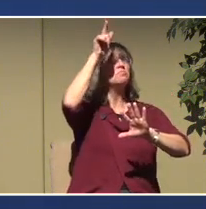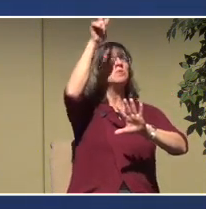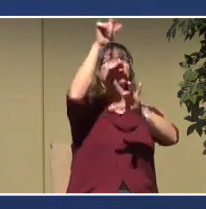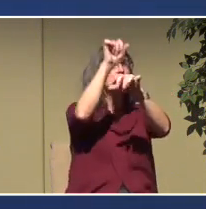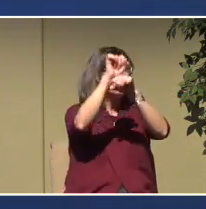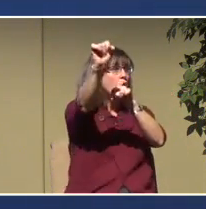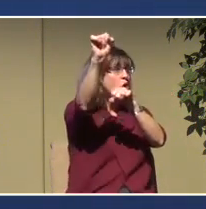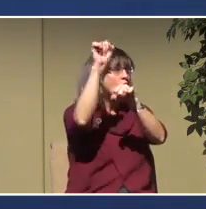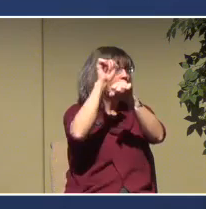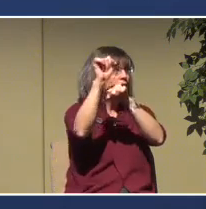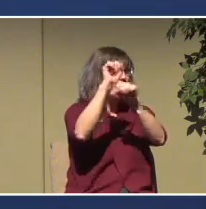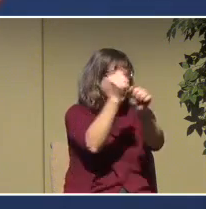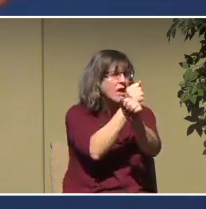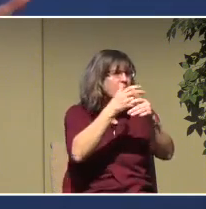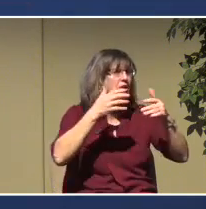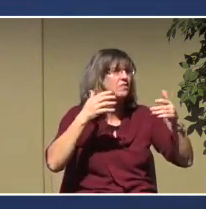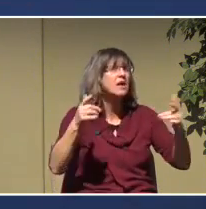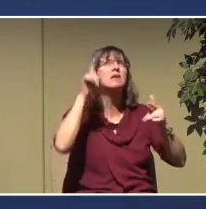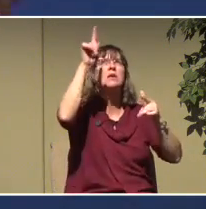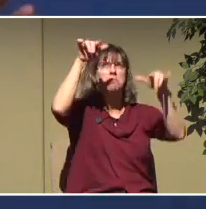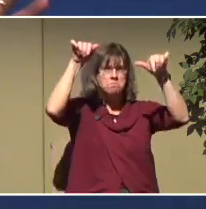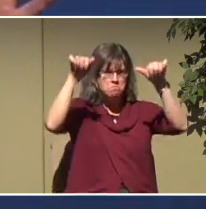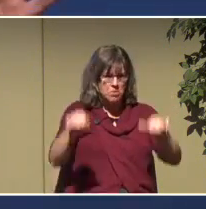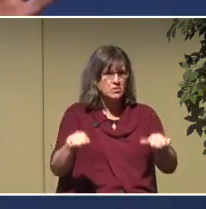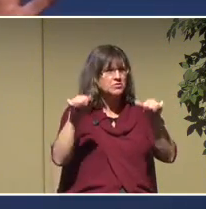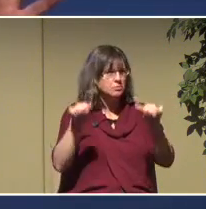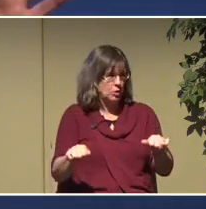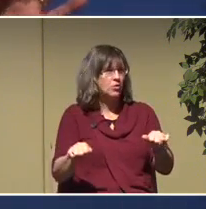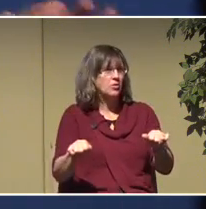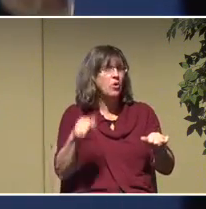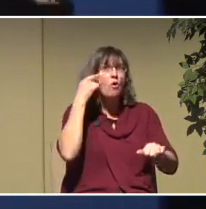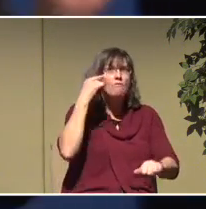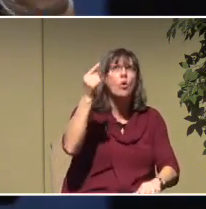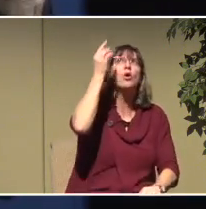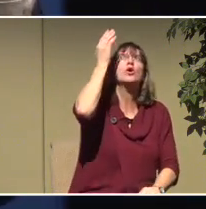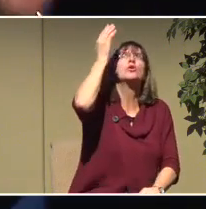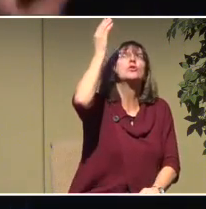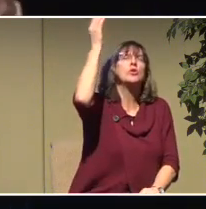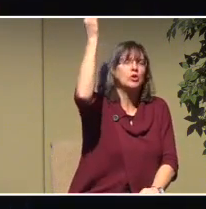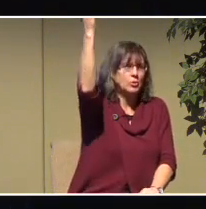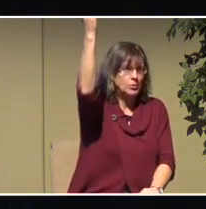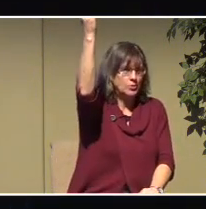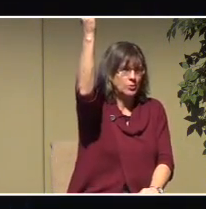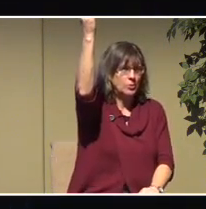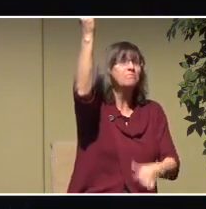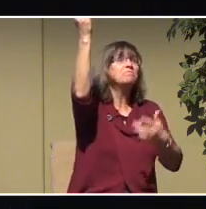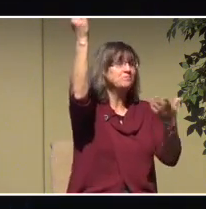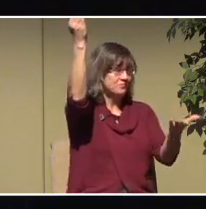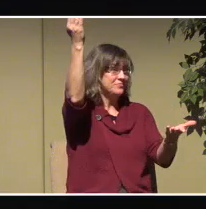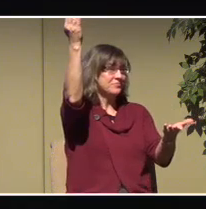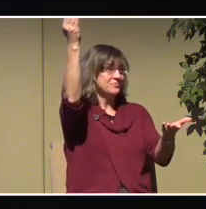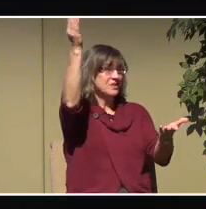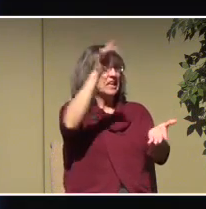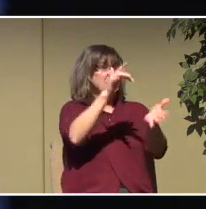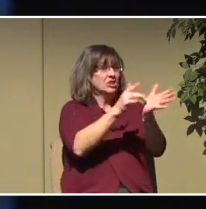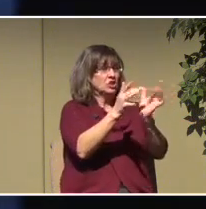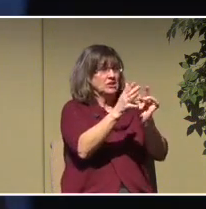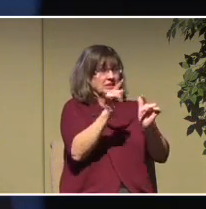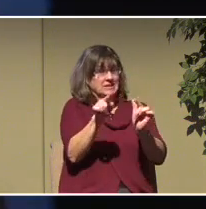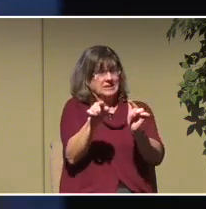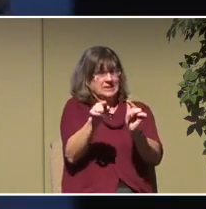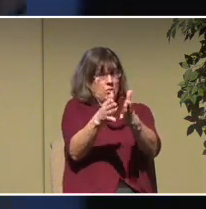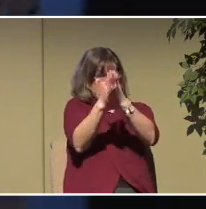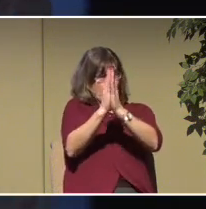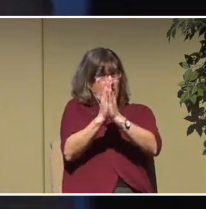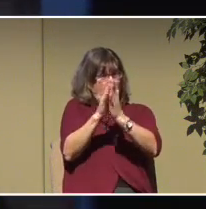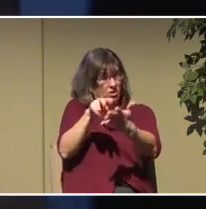Everything is possible for you. That's where Jesus starts his prayer then,